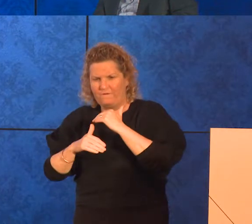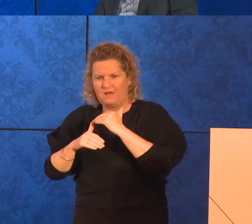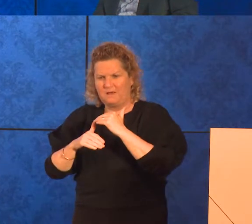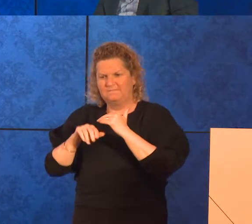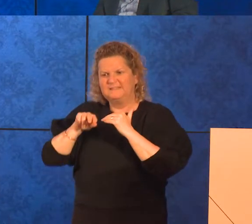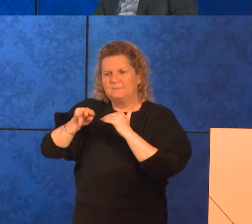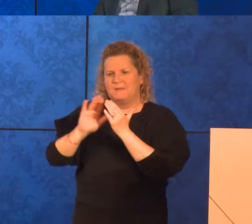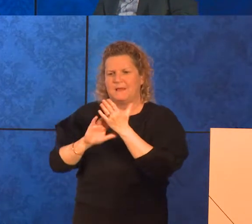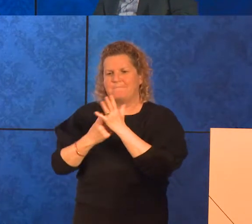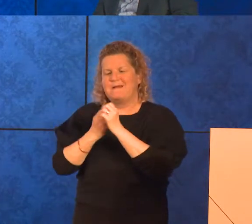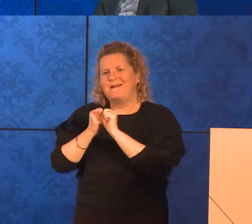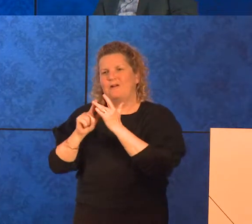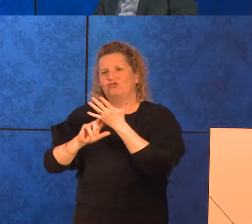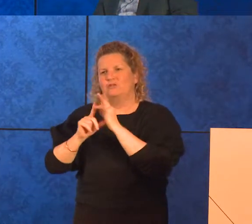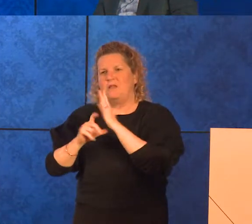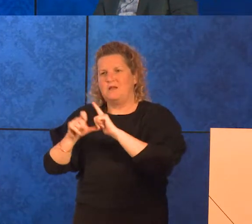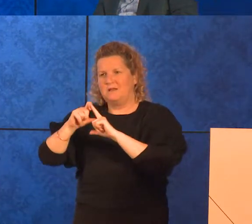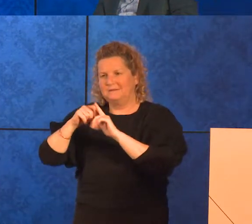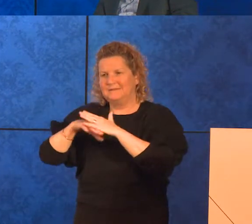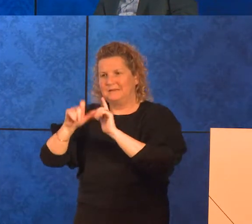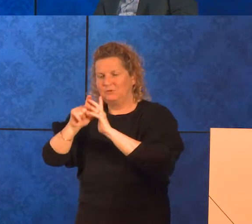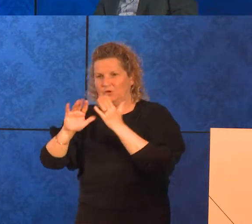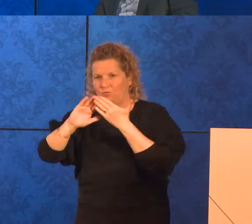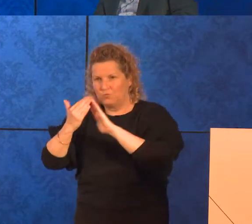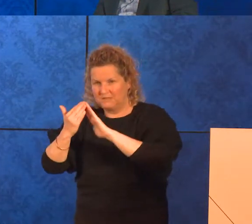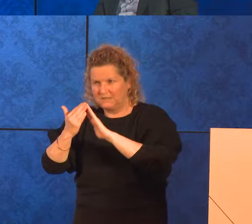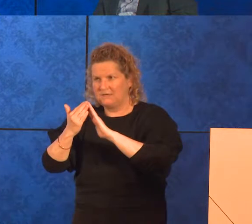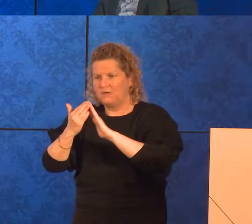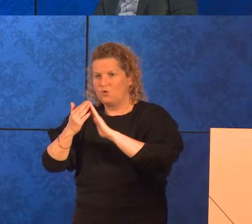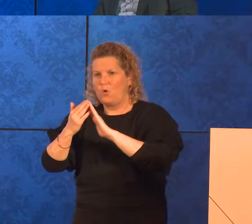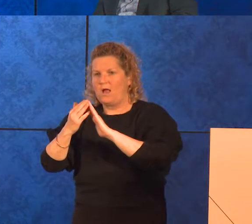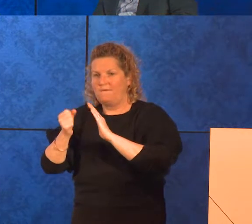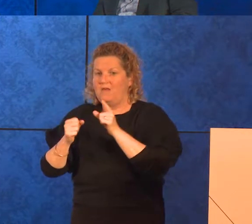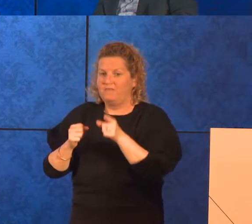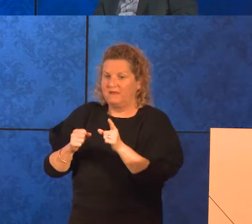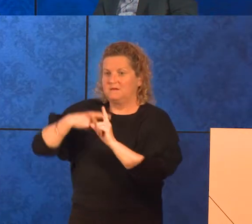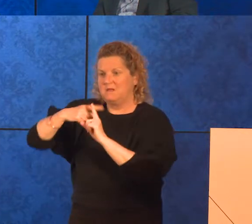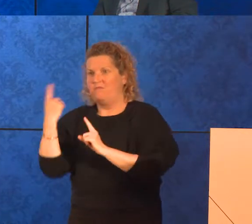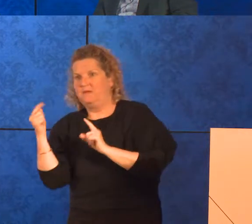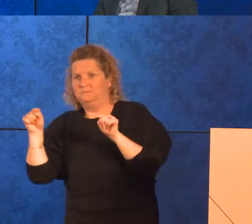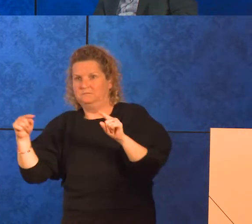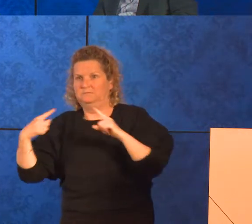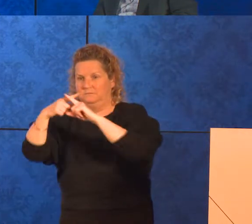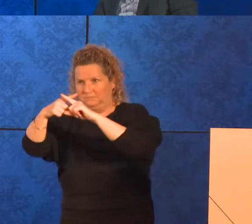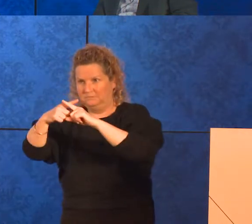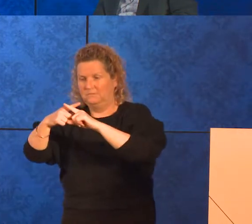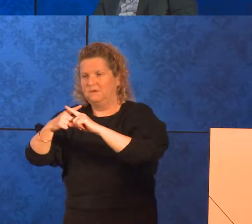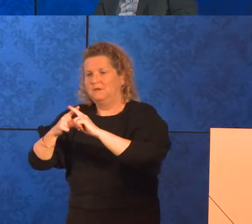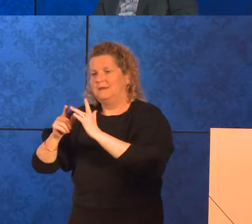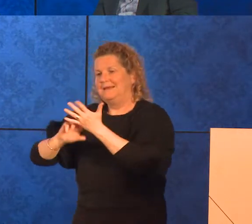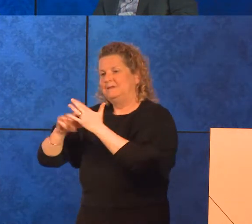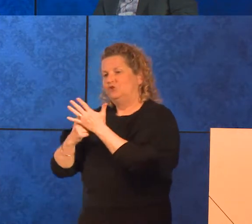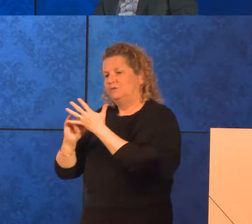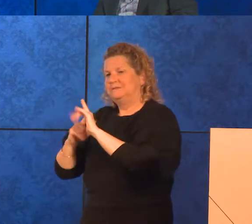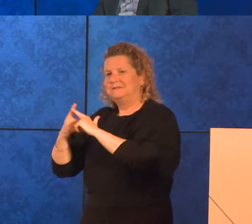marginalised groups within the disability community. In particular, we were really happy to have worked with Intersex Human Rights